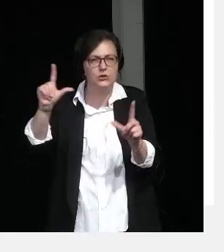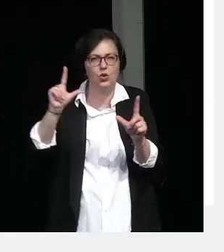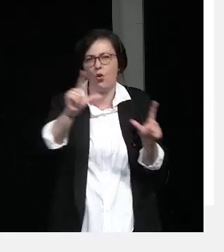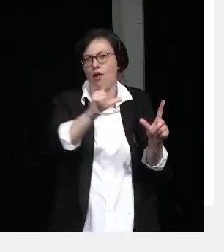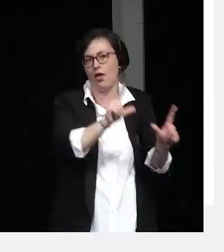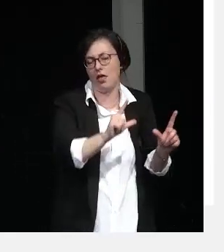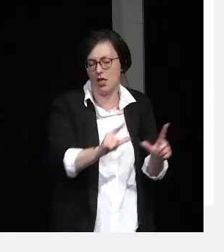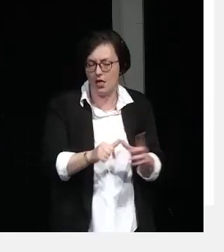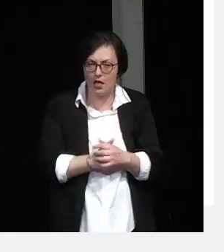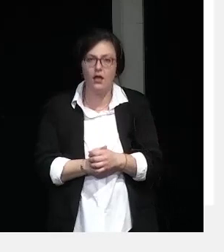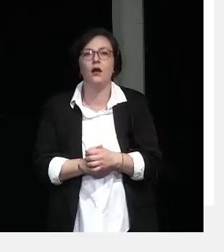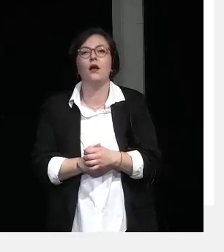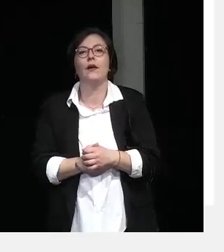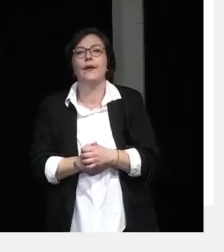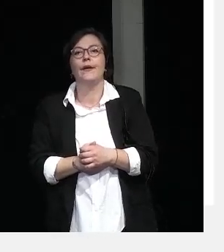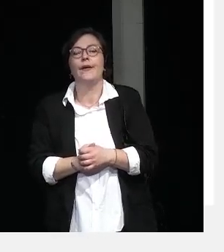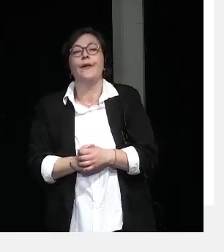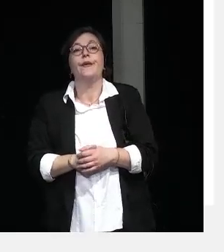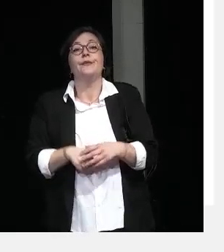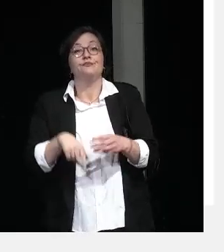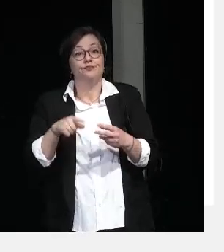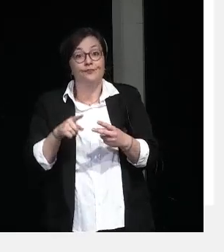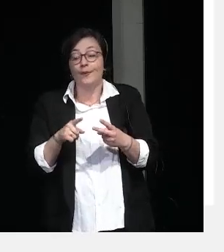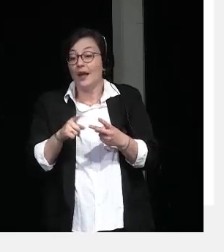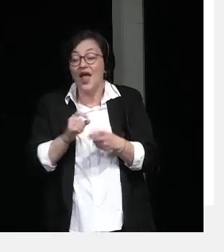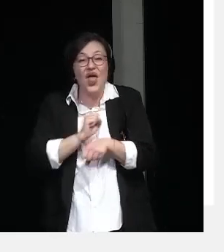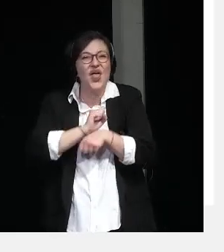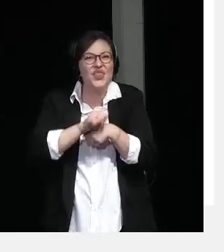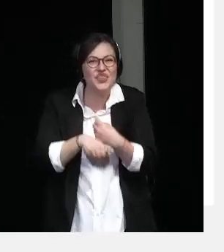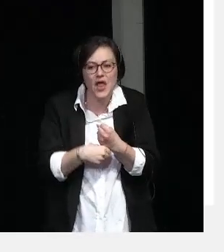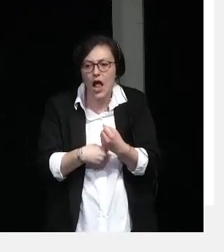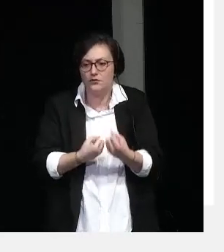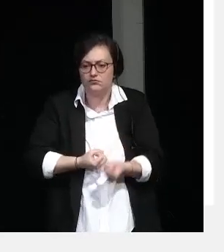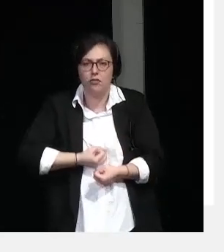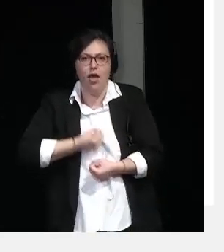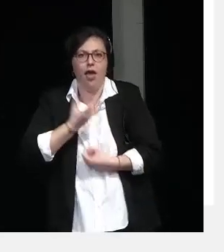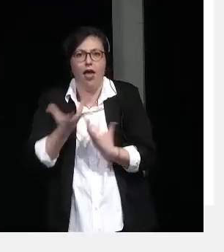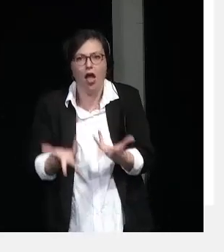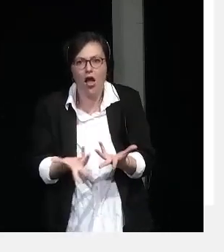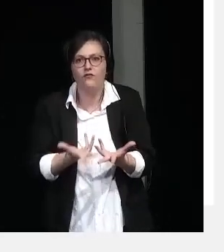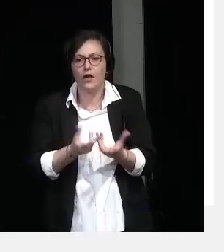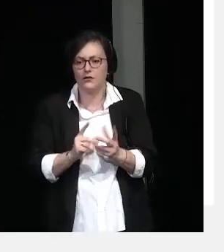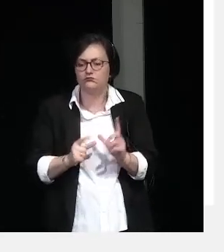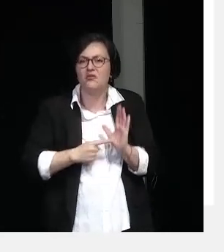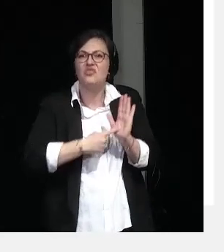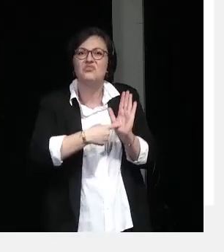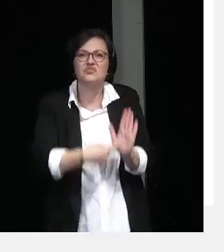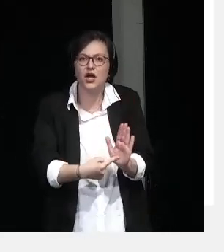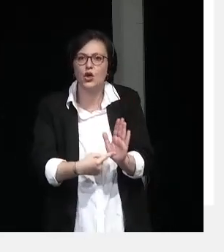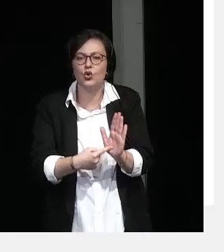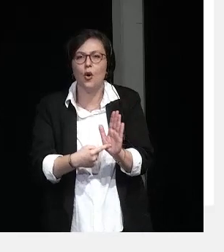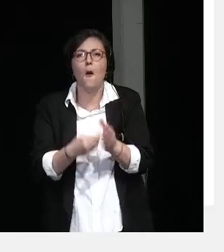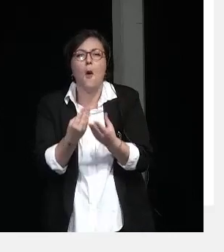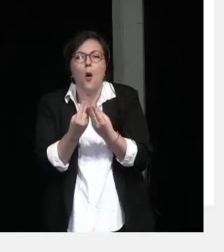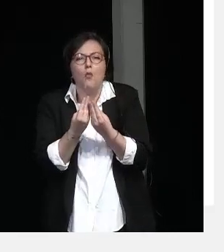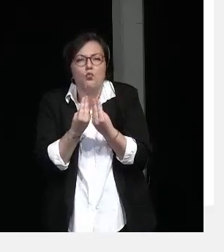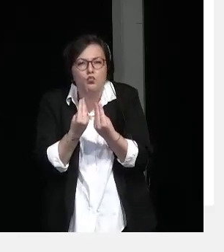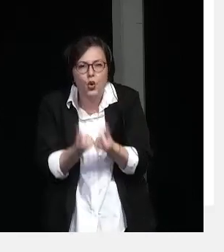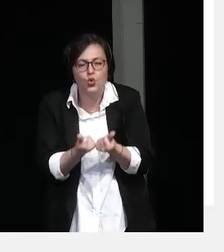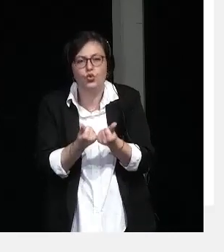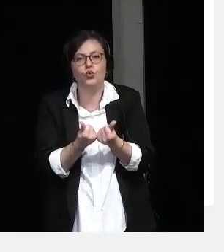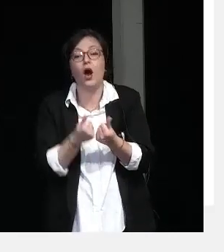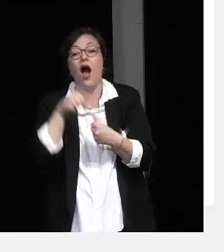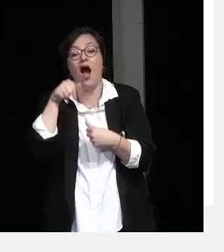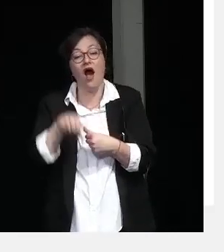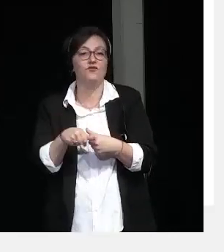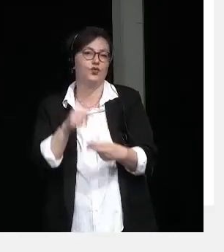then action and expression, which is the how of learning. And for each of these different levels, we want to